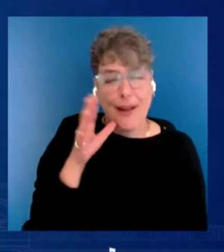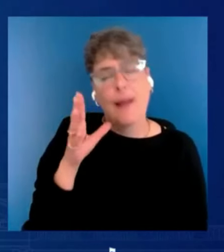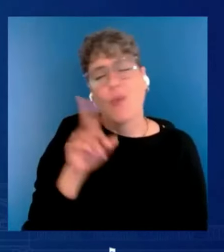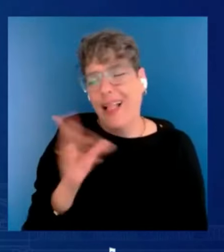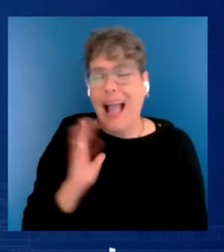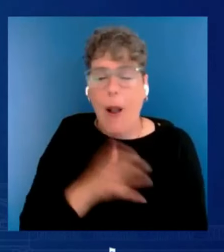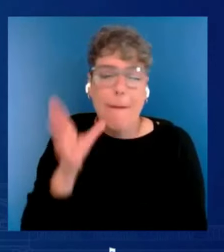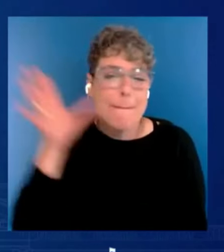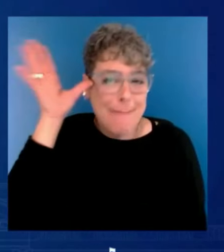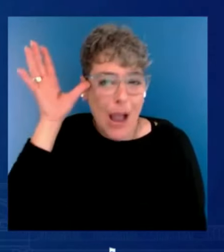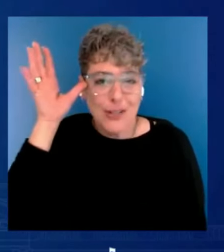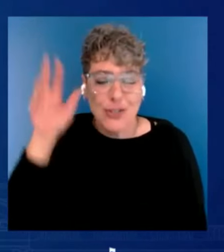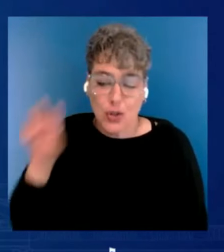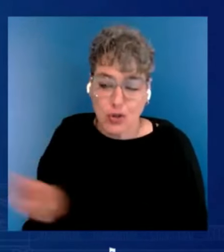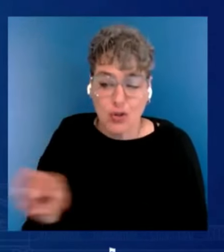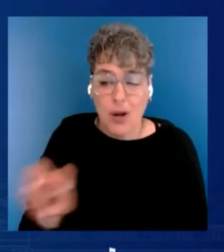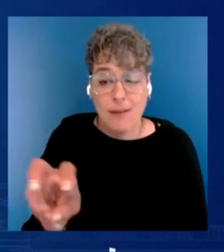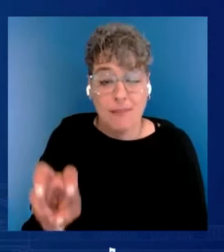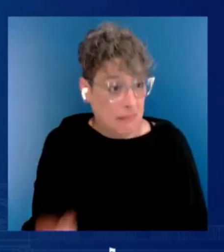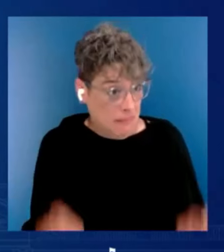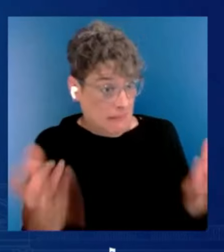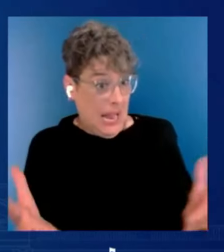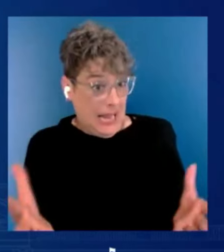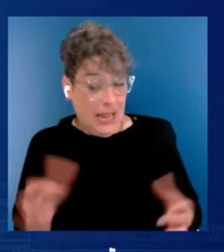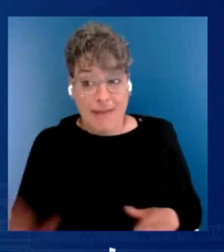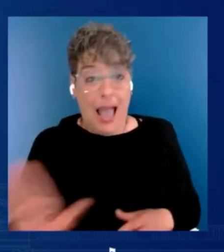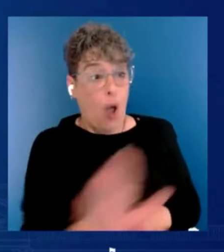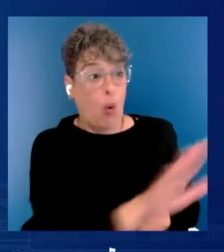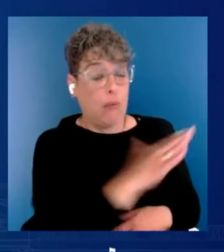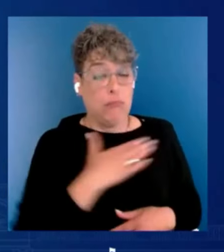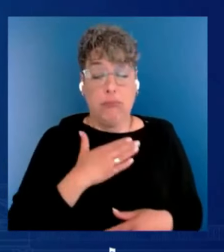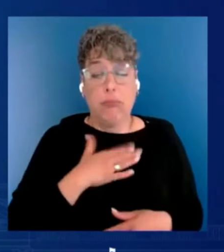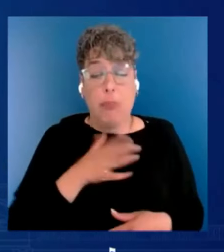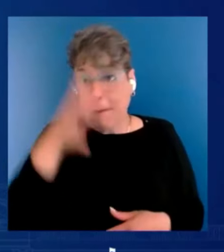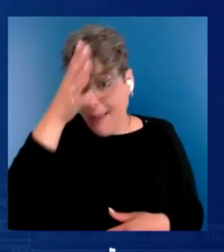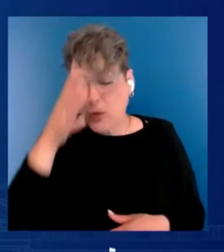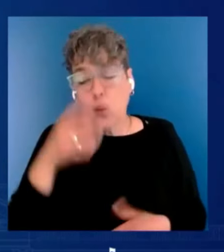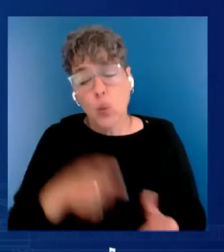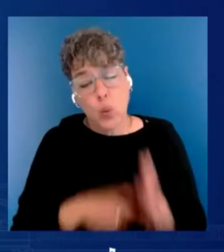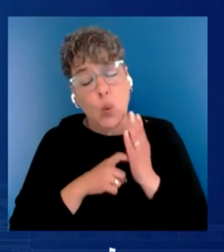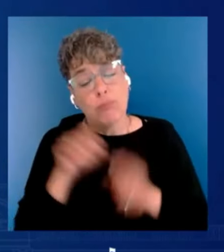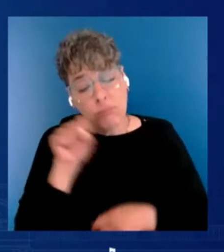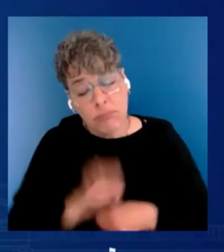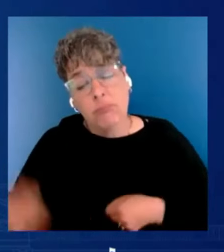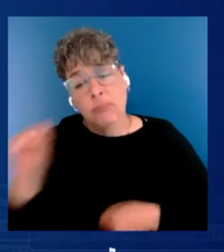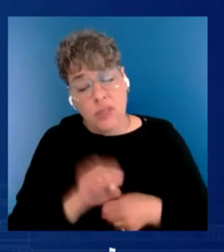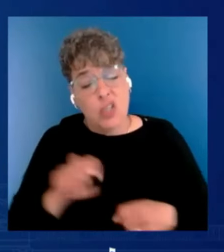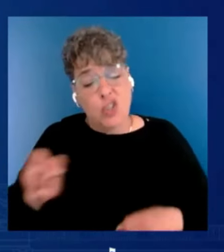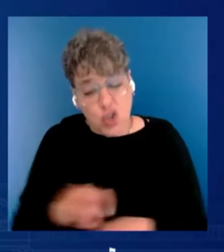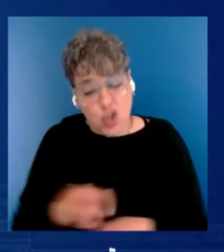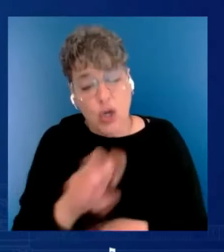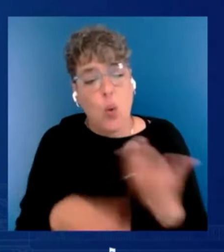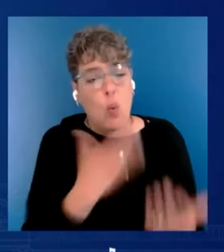took harrowing journeys to get here to the United States. My parents were no different. But